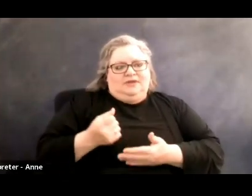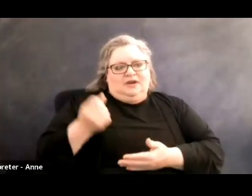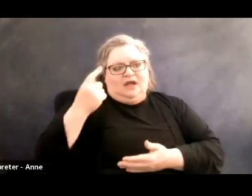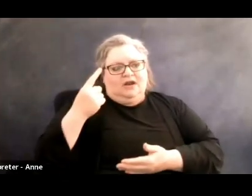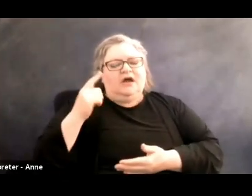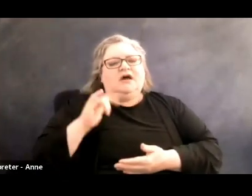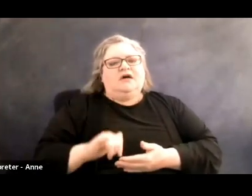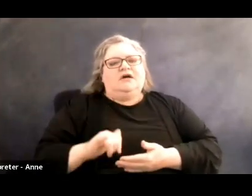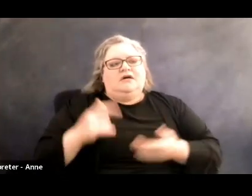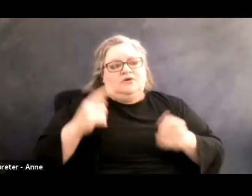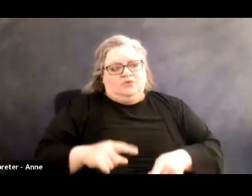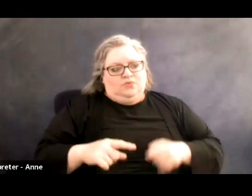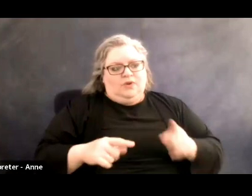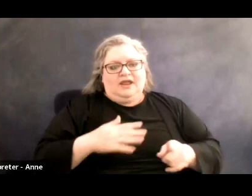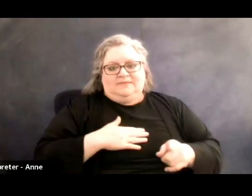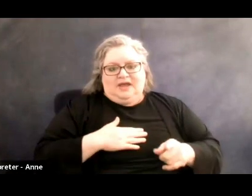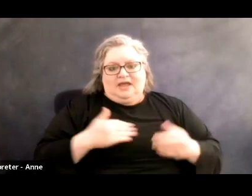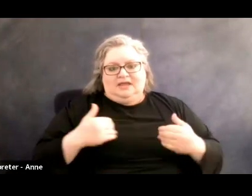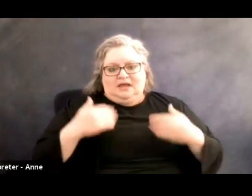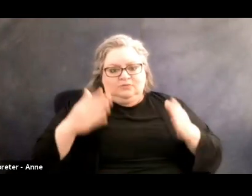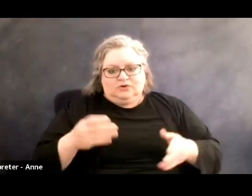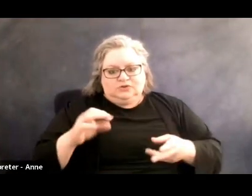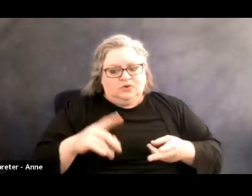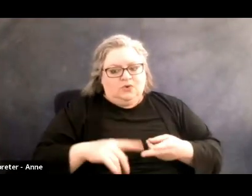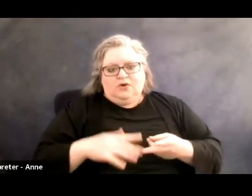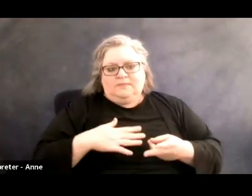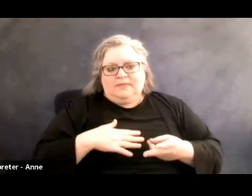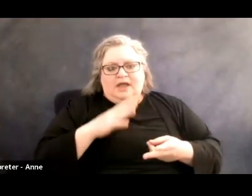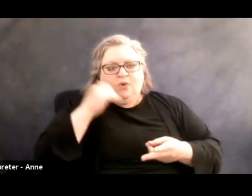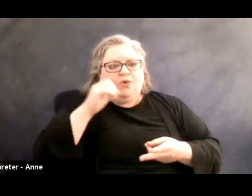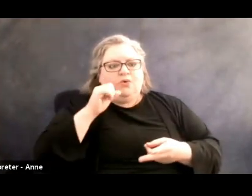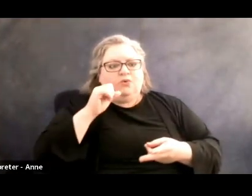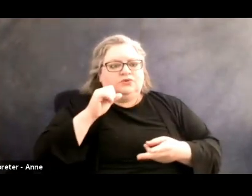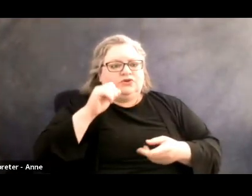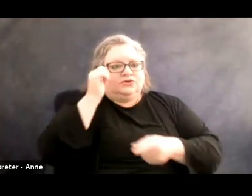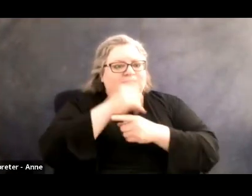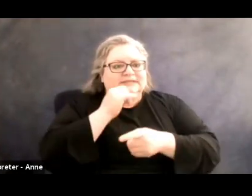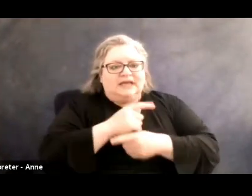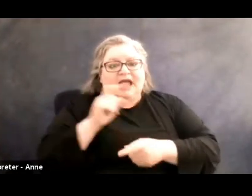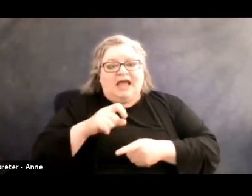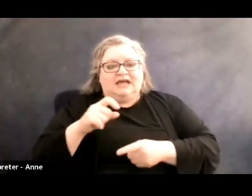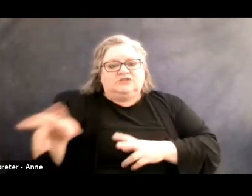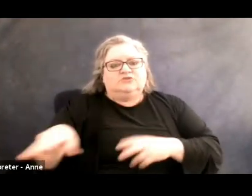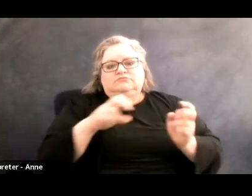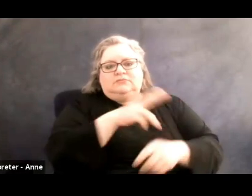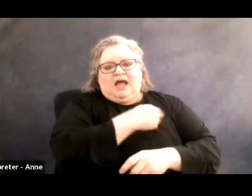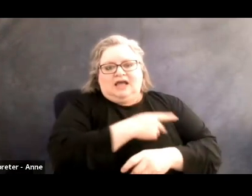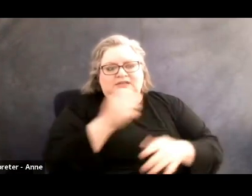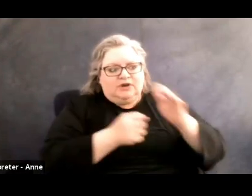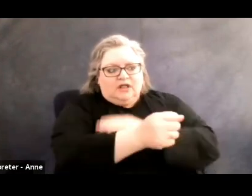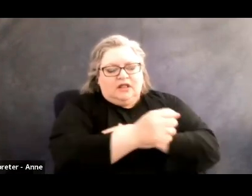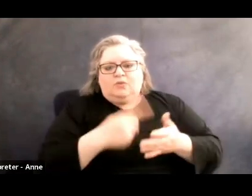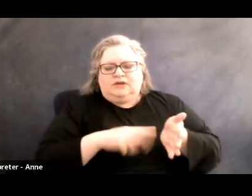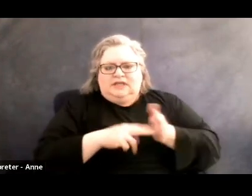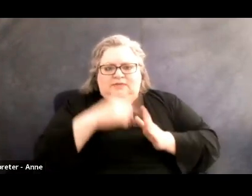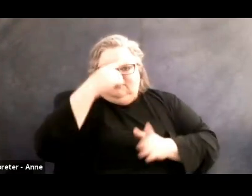that when in fact that my young person or my older sibling has to go into a hospitalization, what does that mean for